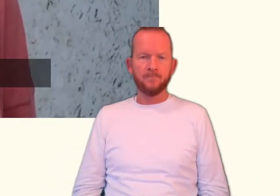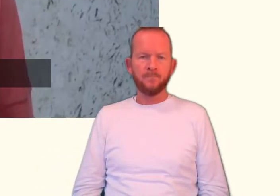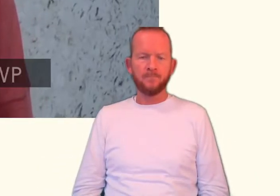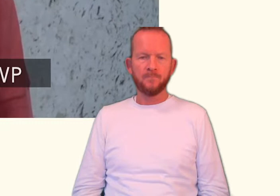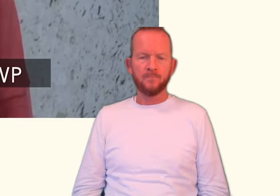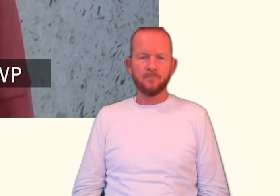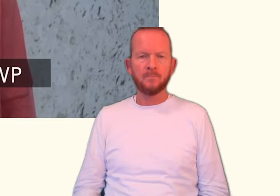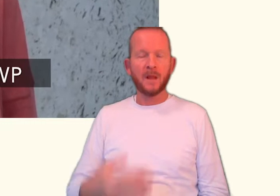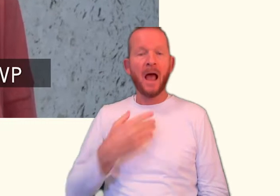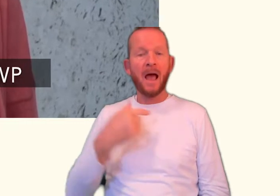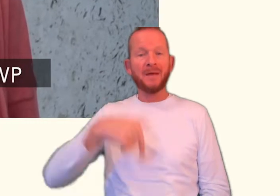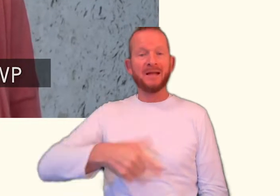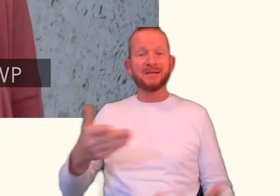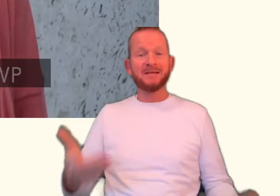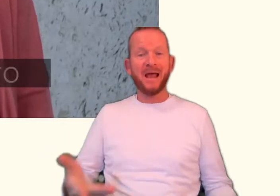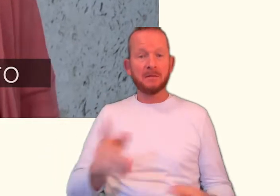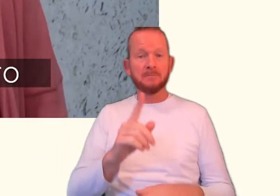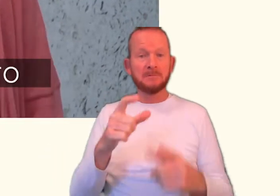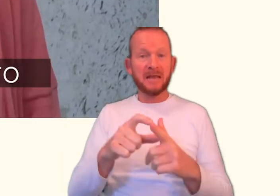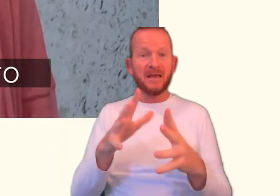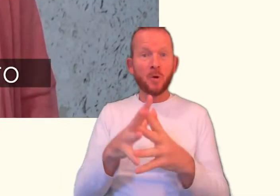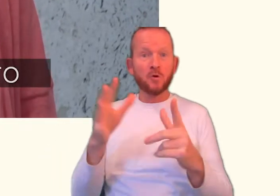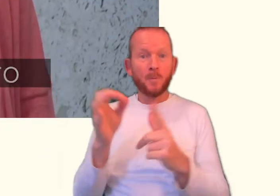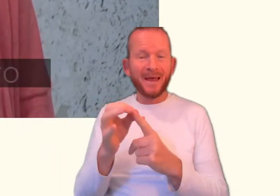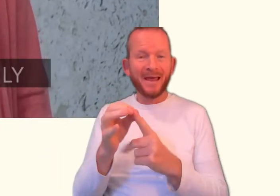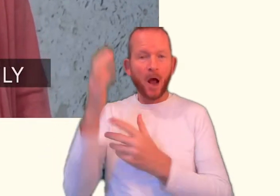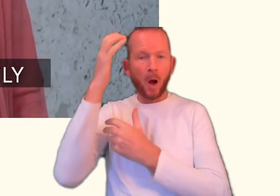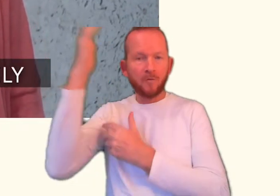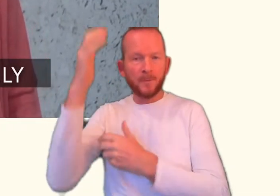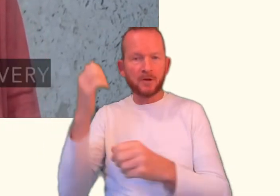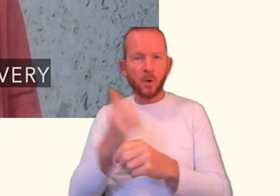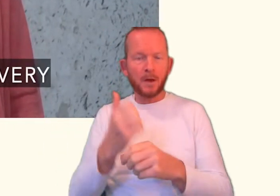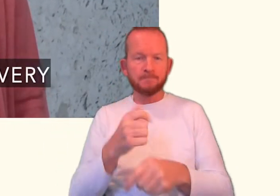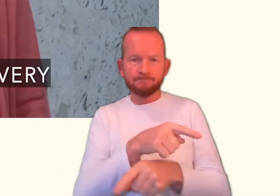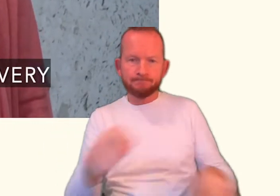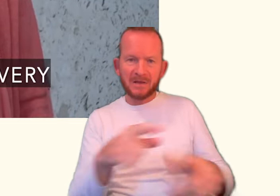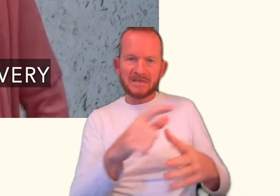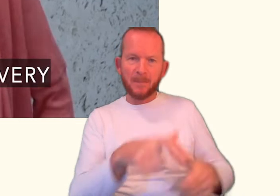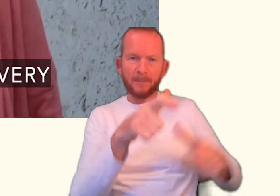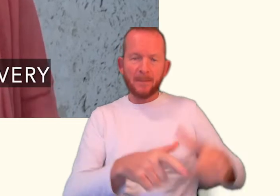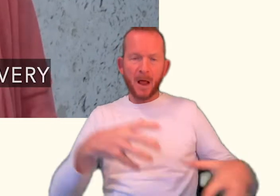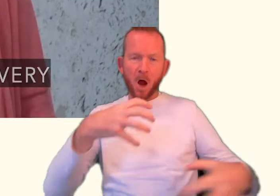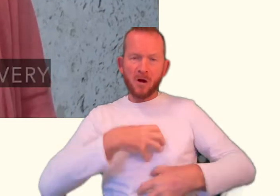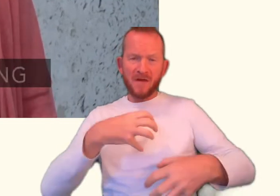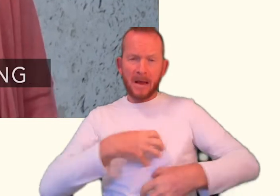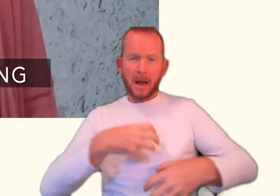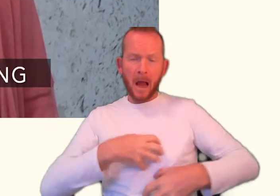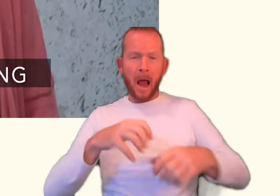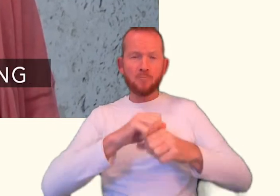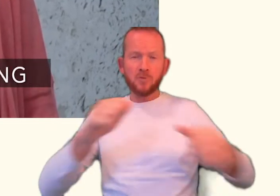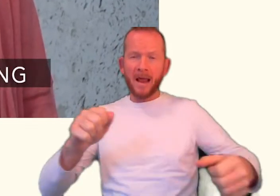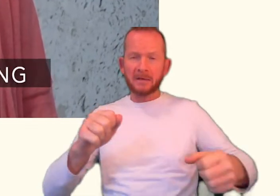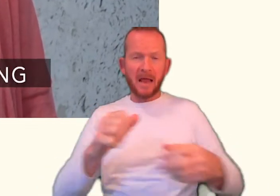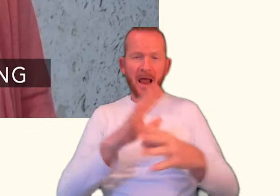I'm here today because what the DWP and the government are doing to disabled people is absolutely horrific and breaks pretty much like every